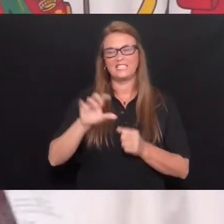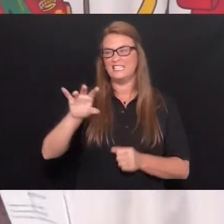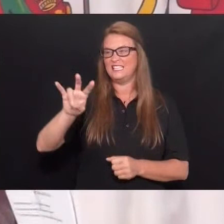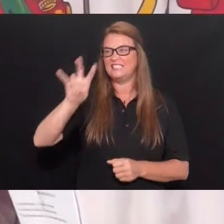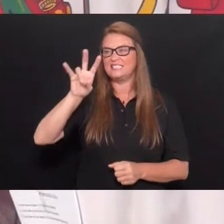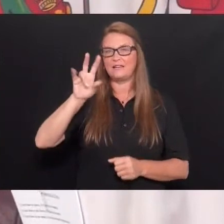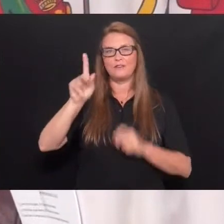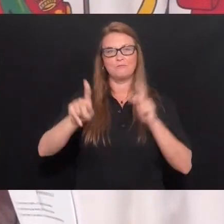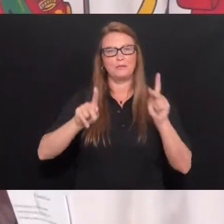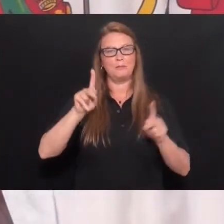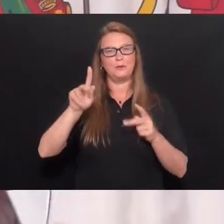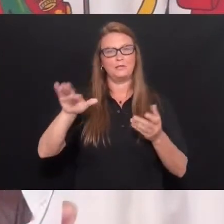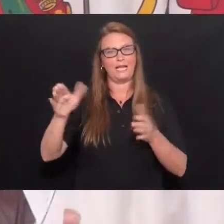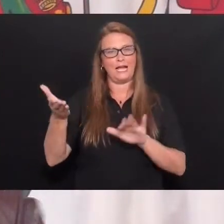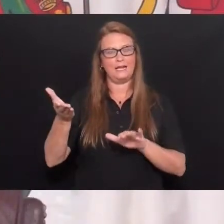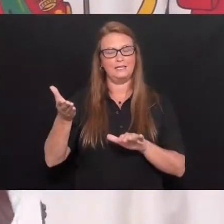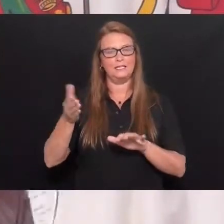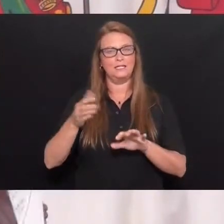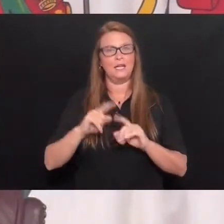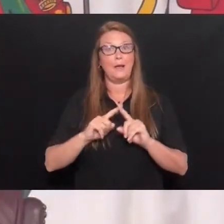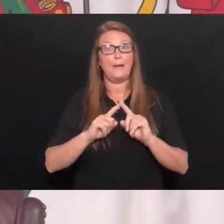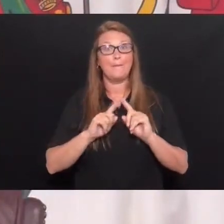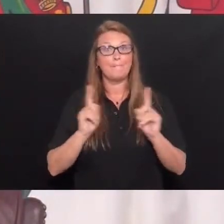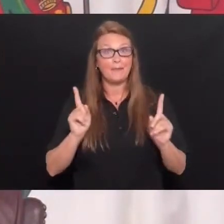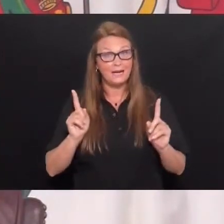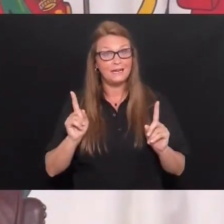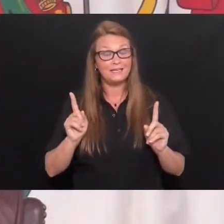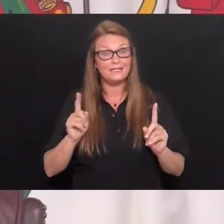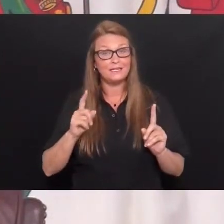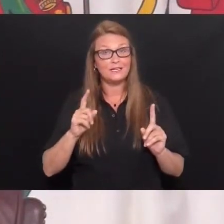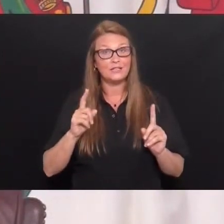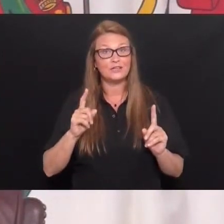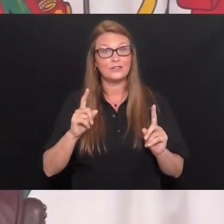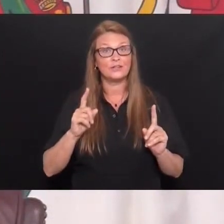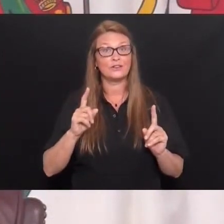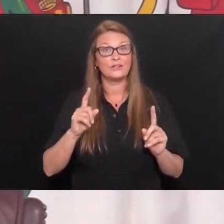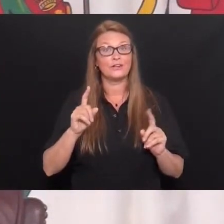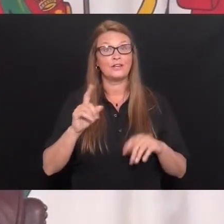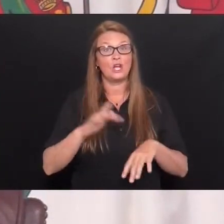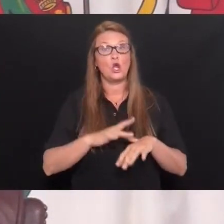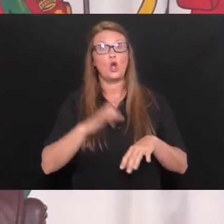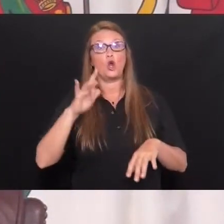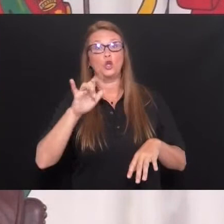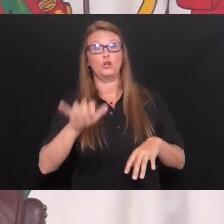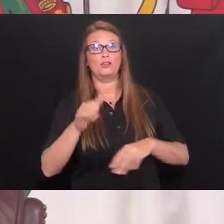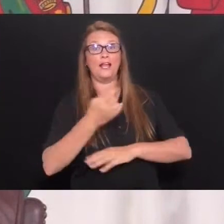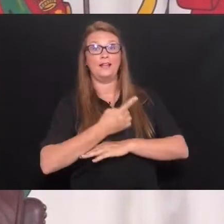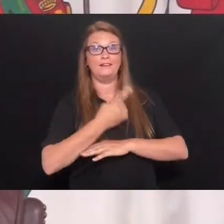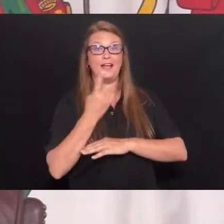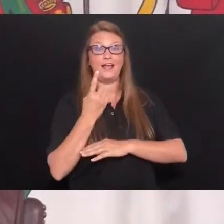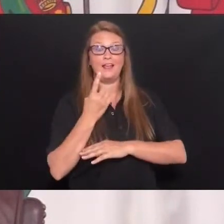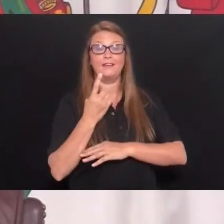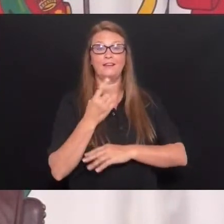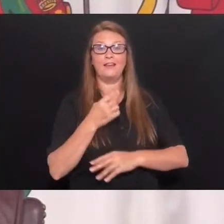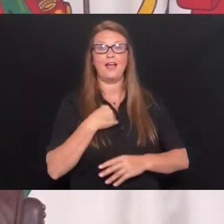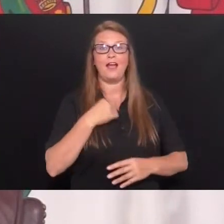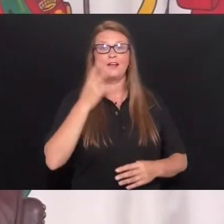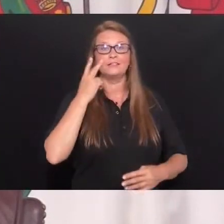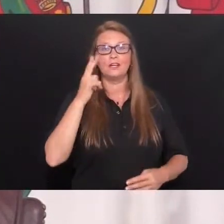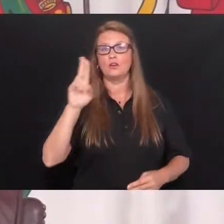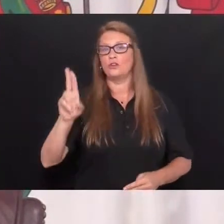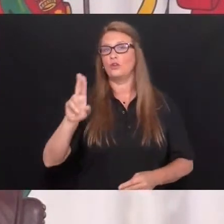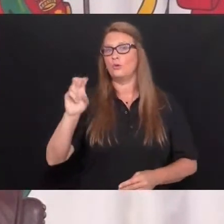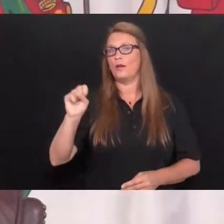7 people. But it just so happened that earlier in the day, I'd seen a USA